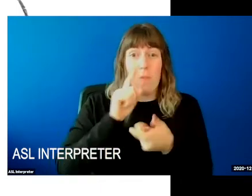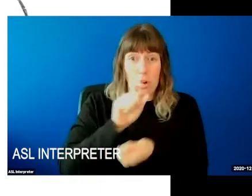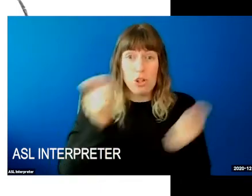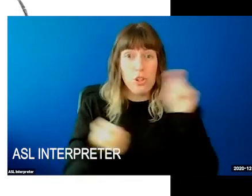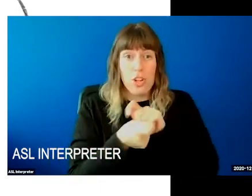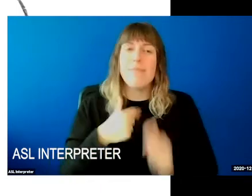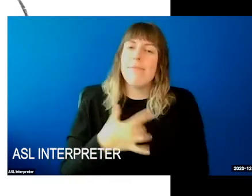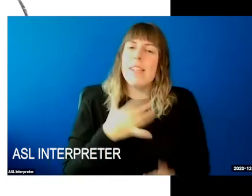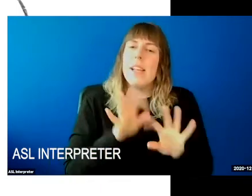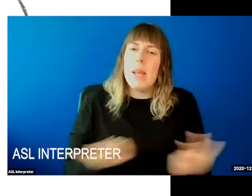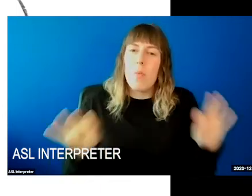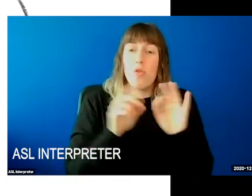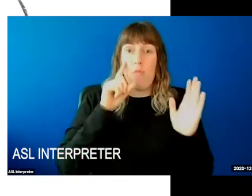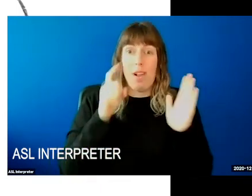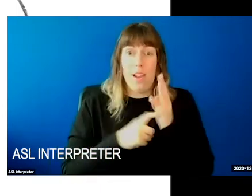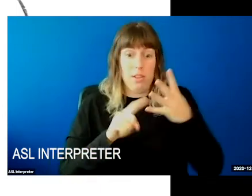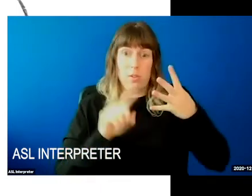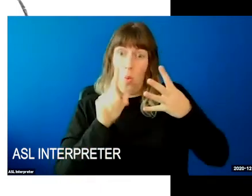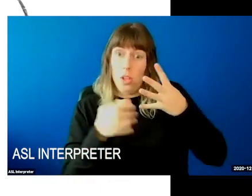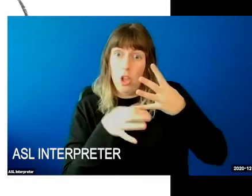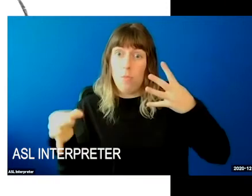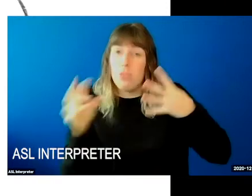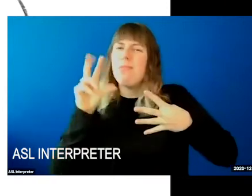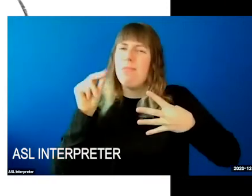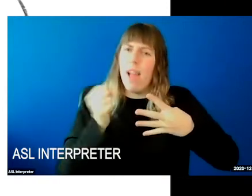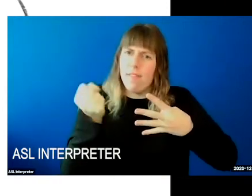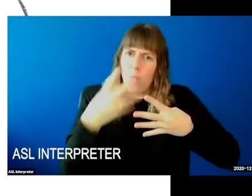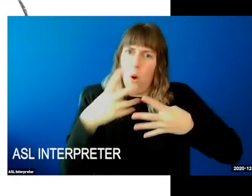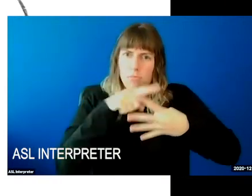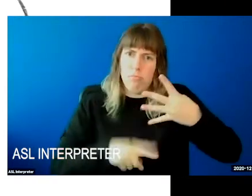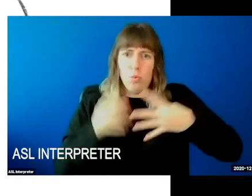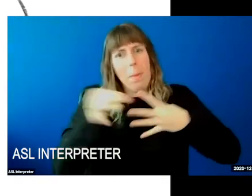important to recognize that's not the only option.